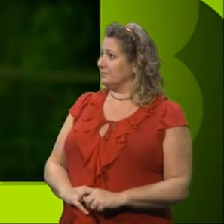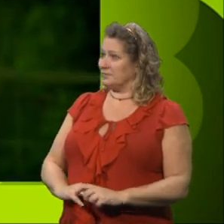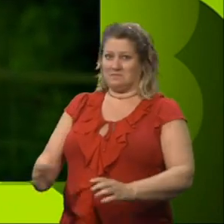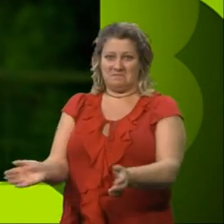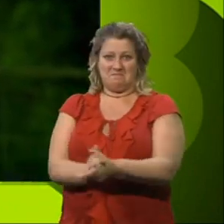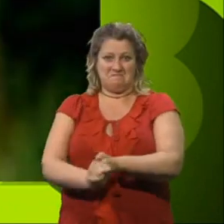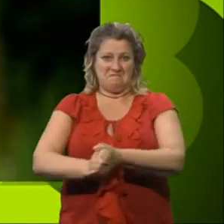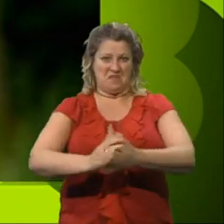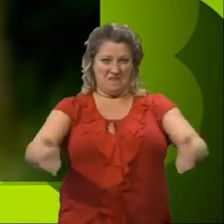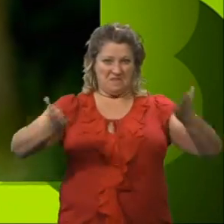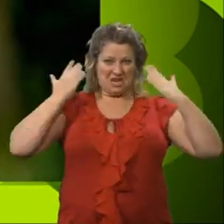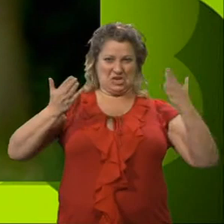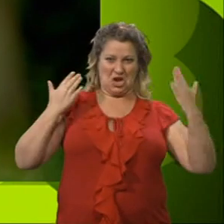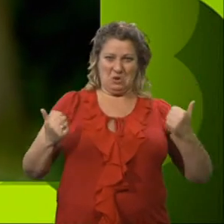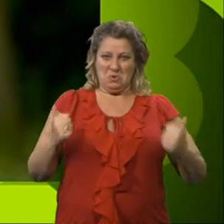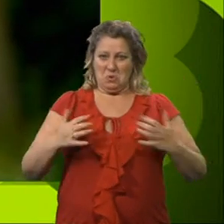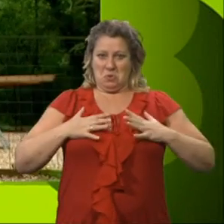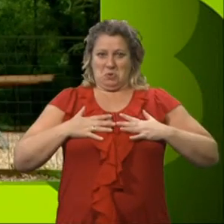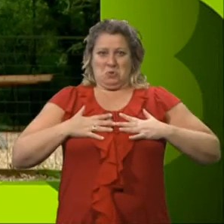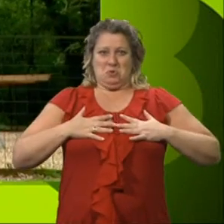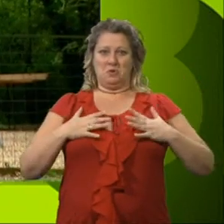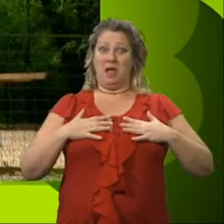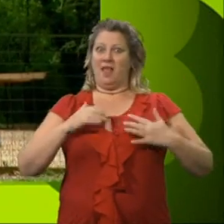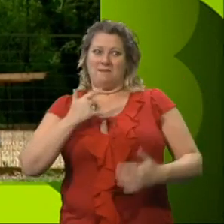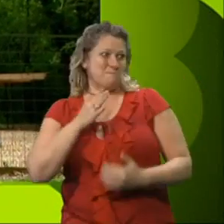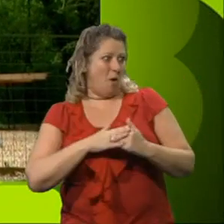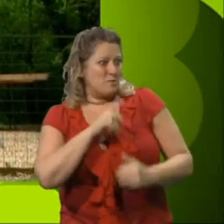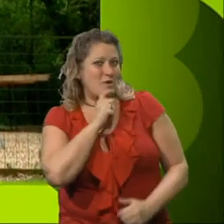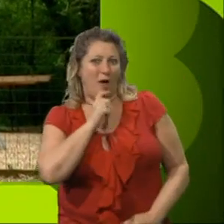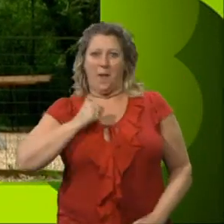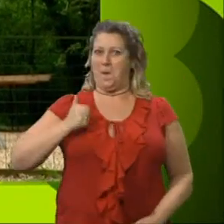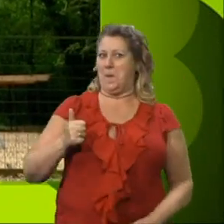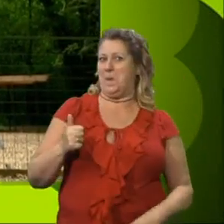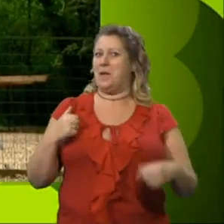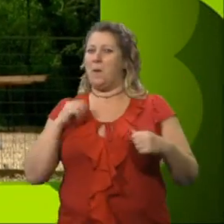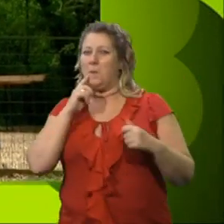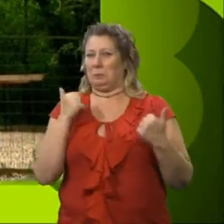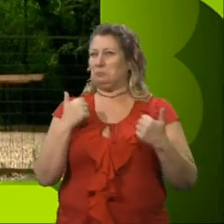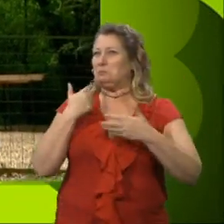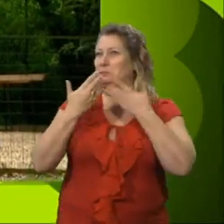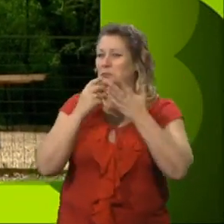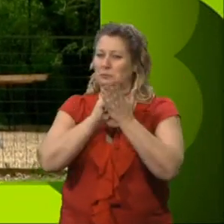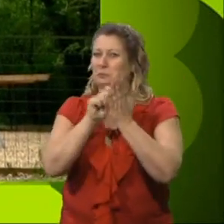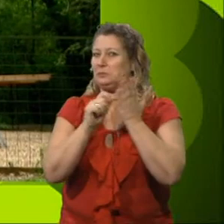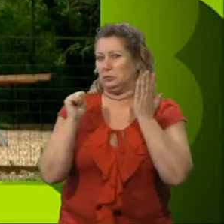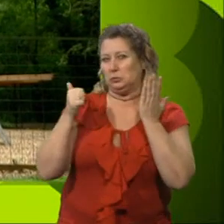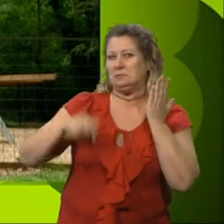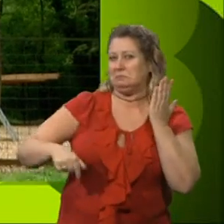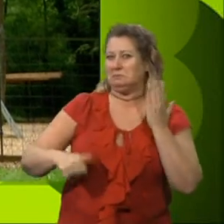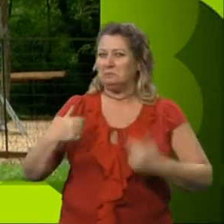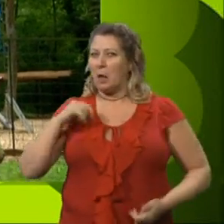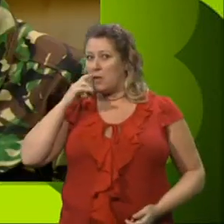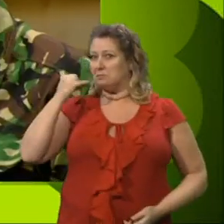Bit of fresh air, eh, Hacker? Clears the lungs. And more chocolate later. I've got a good feeling about this story. I'm going to call Max and tell him all's going